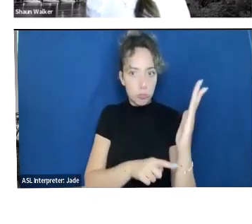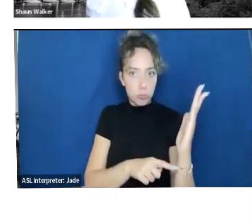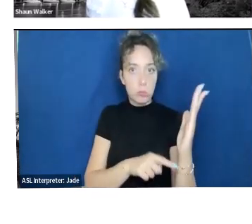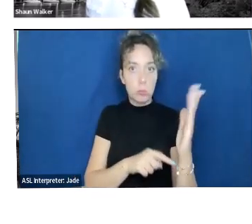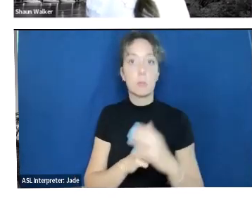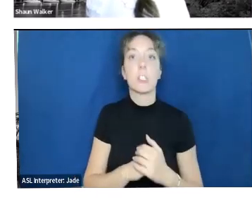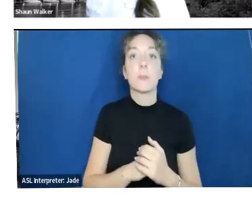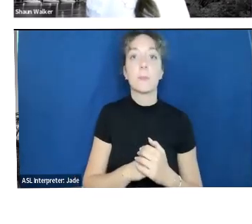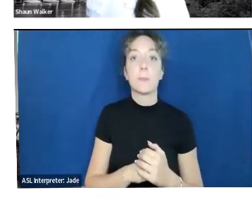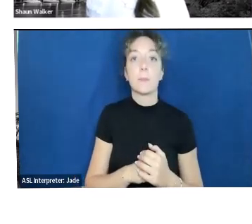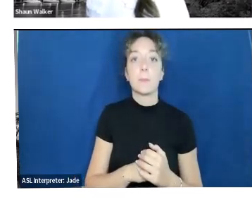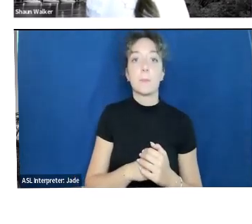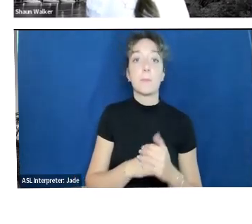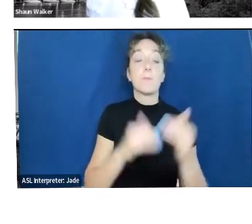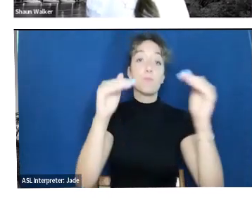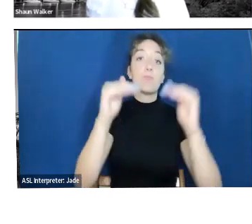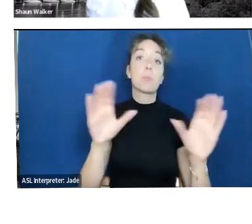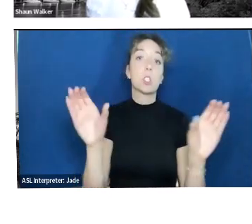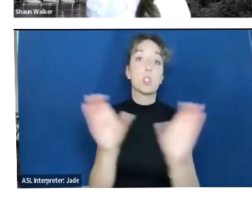Certifying EOY 3 first.